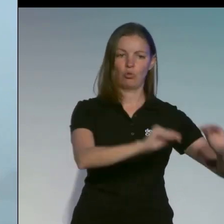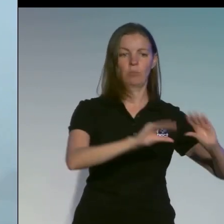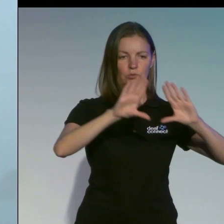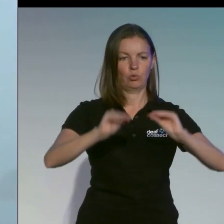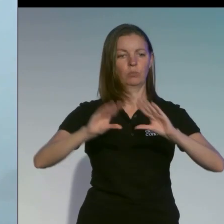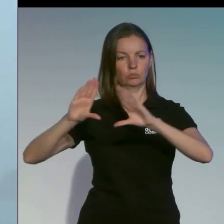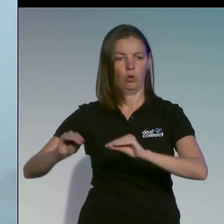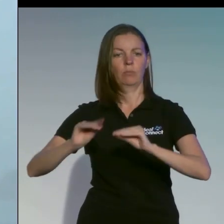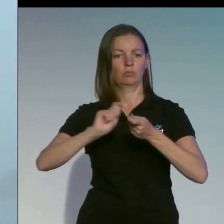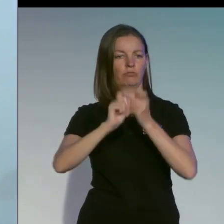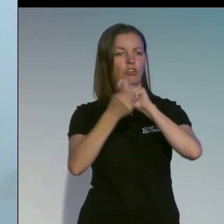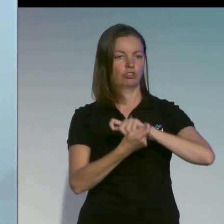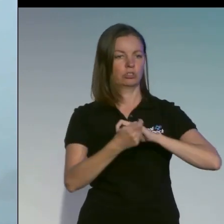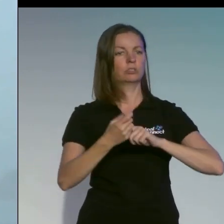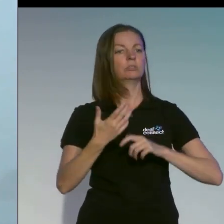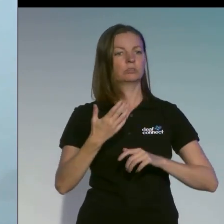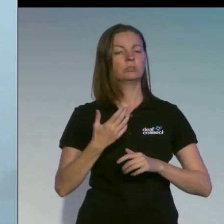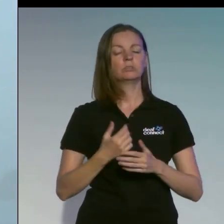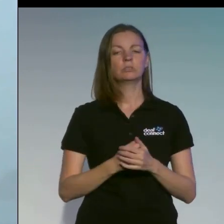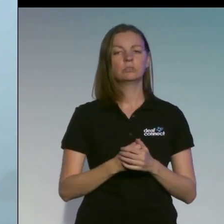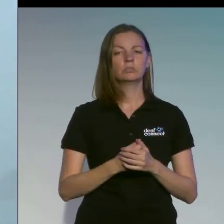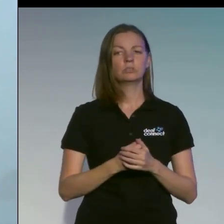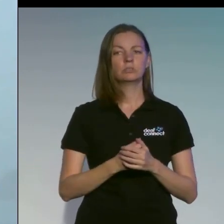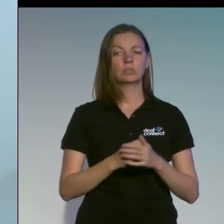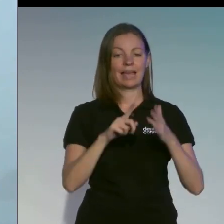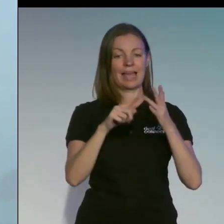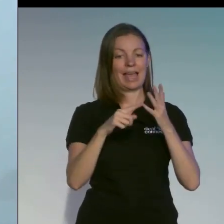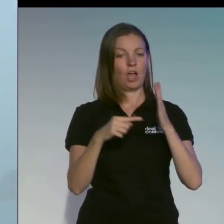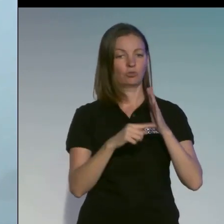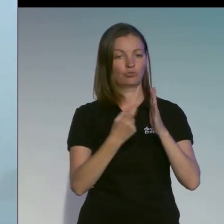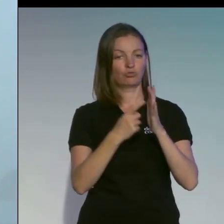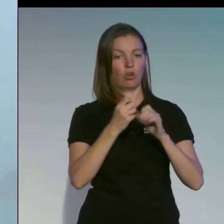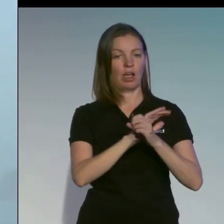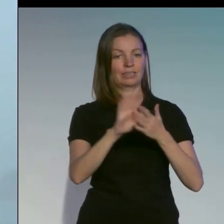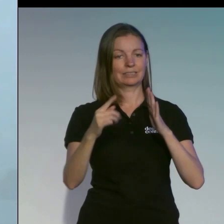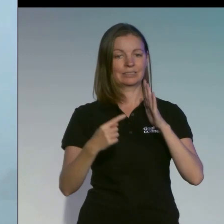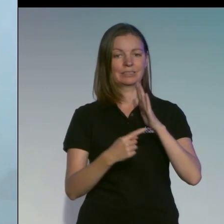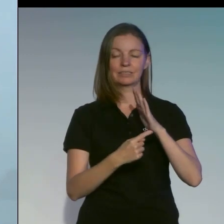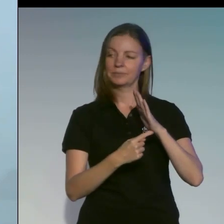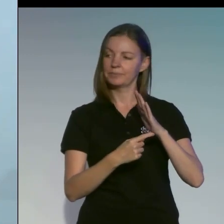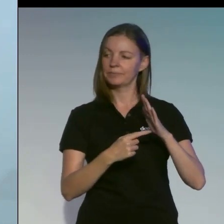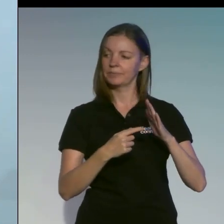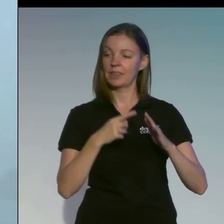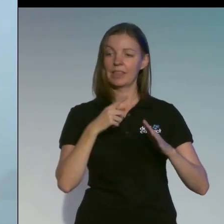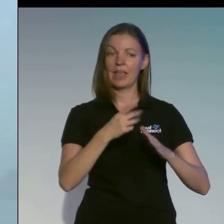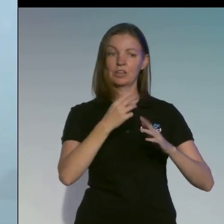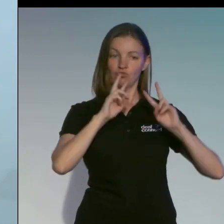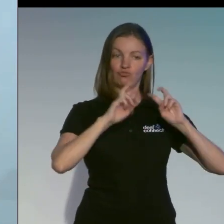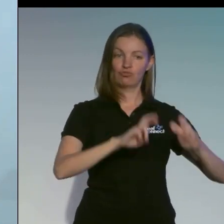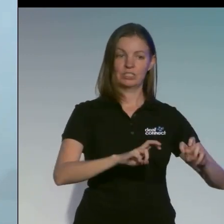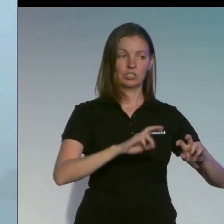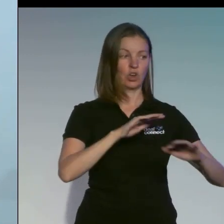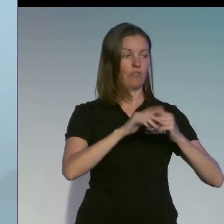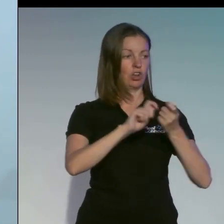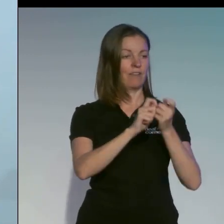globally. Interfaith, in its report, Harmful Treatment, the global research on so-called